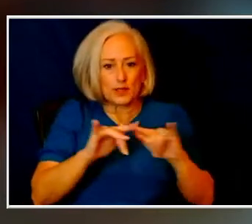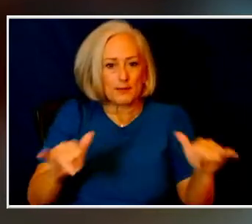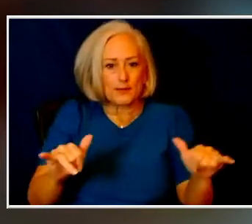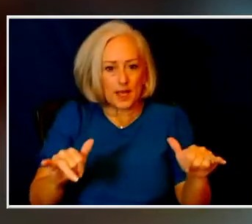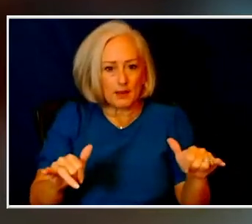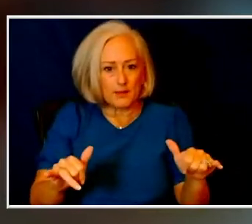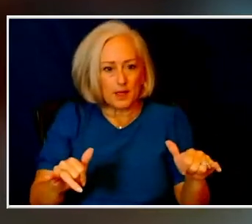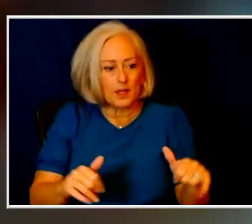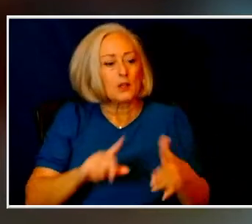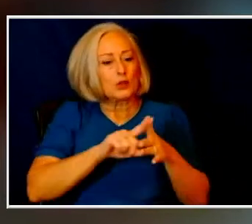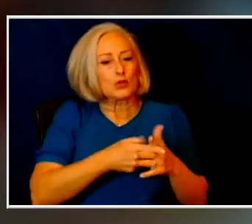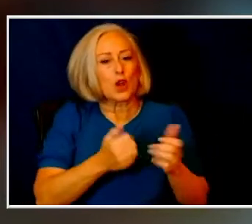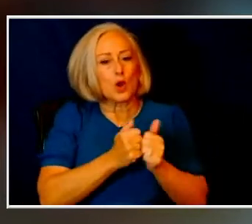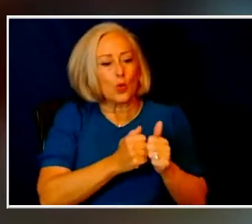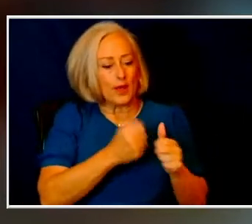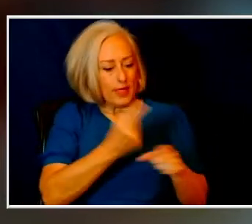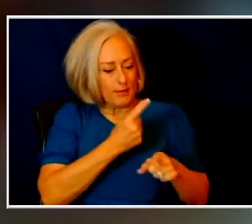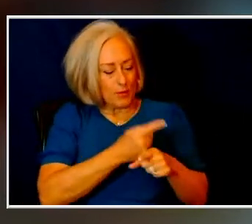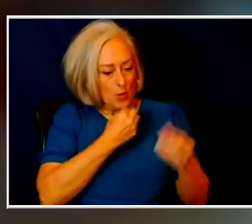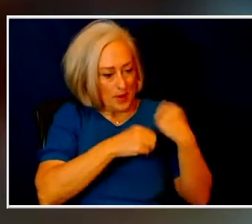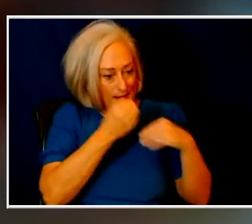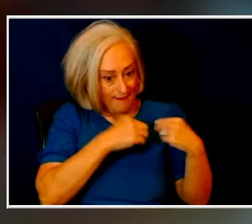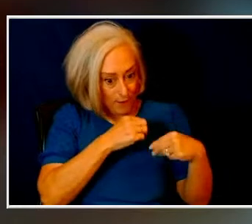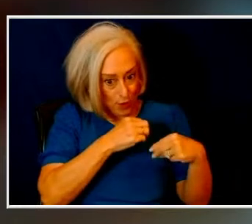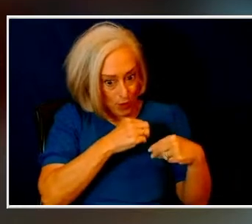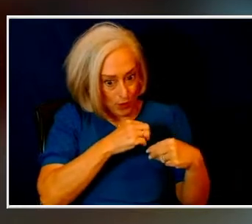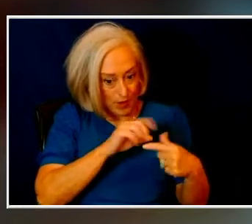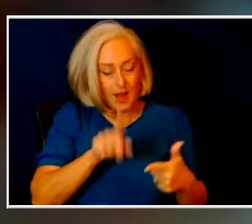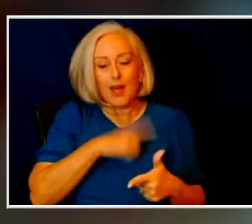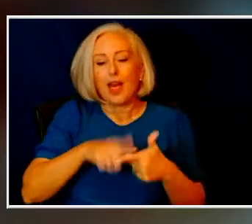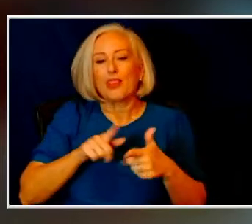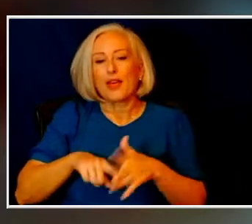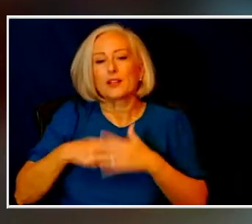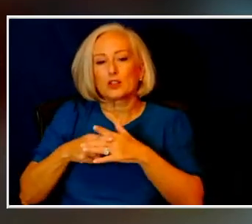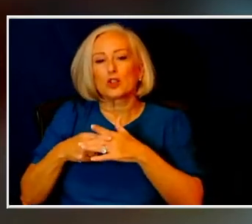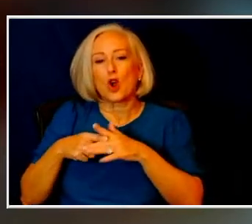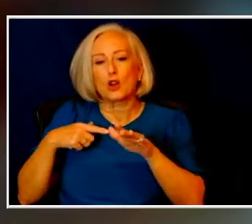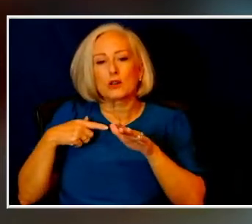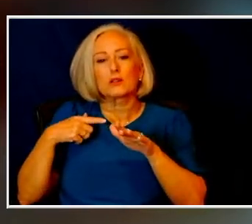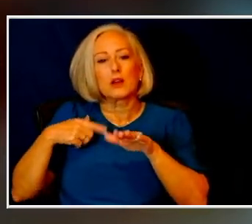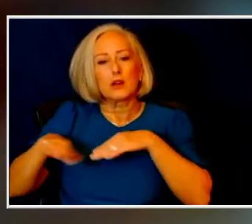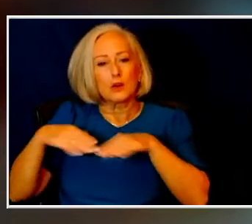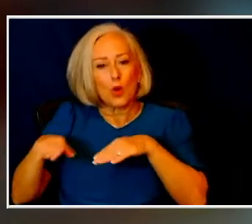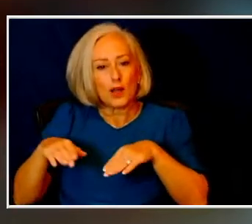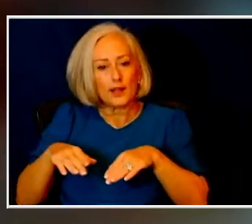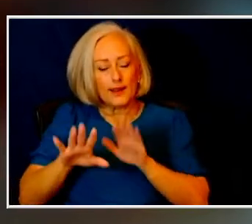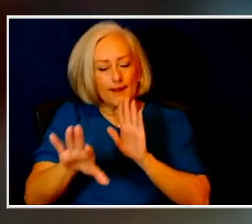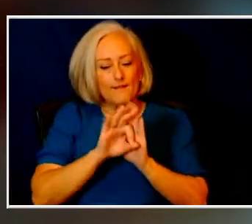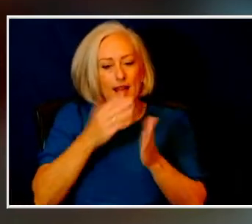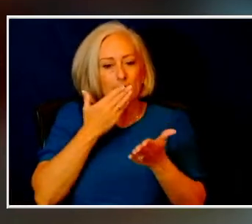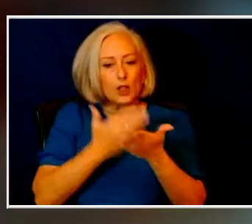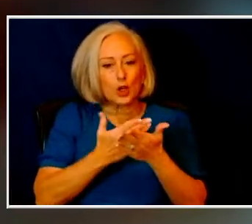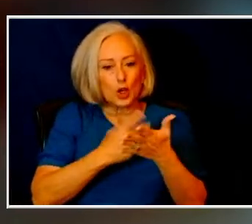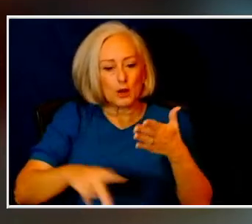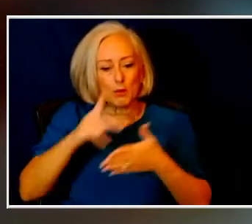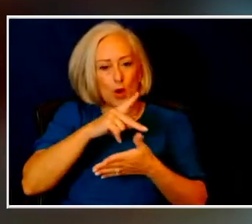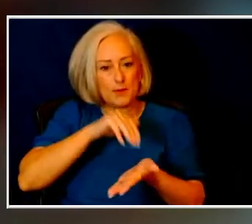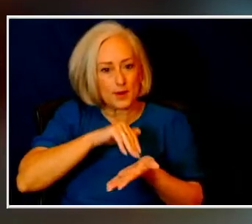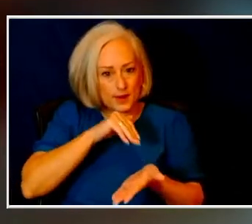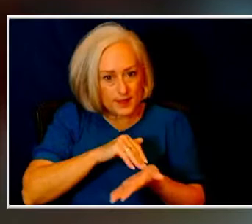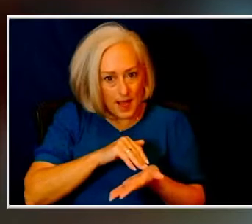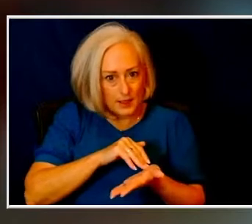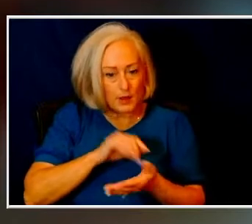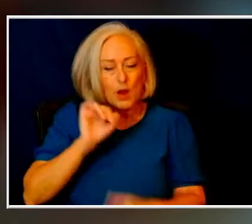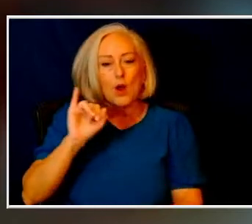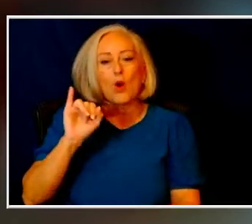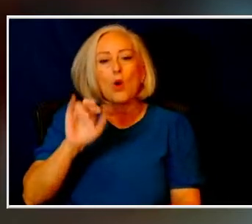added exercise. You don't have to dump all this on yourself at once. Find a primary care physician or an internal medicine person that will work with you.